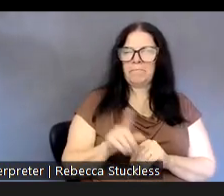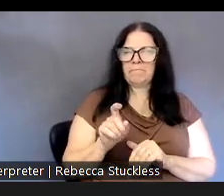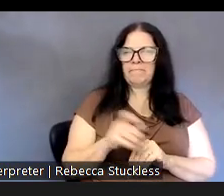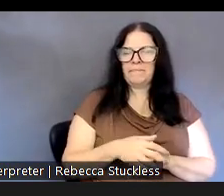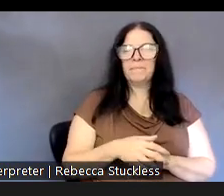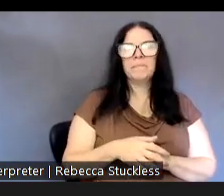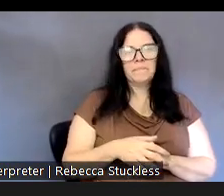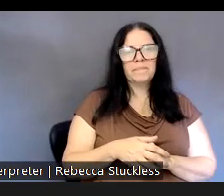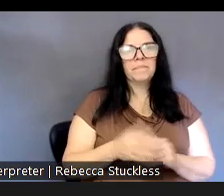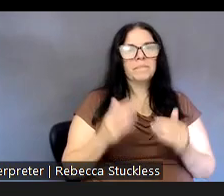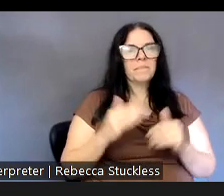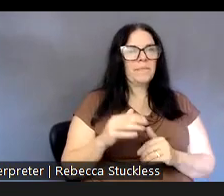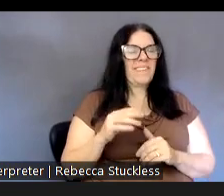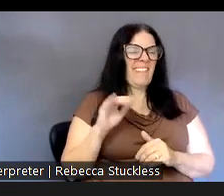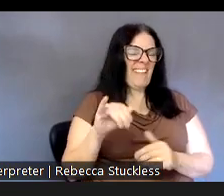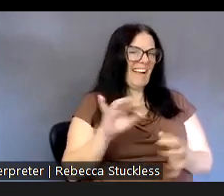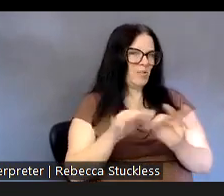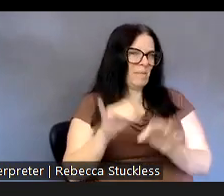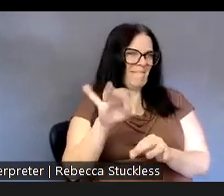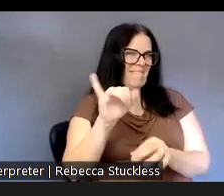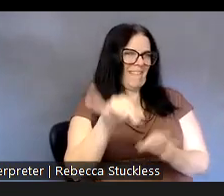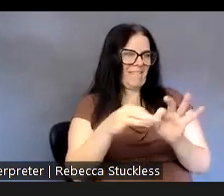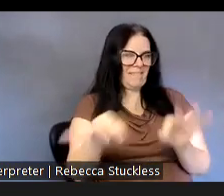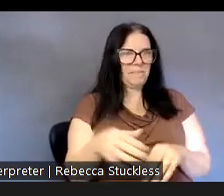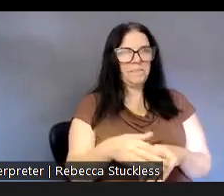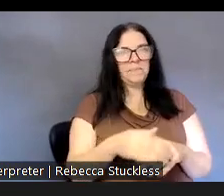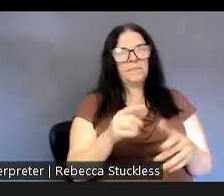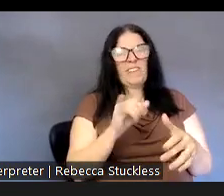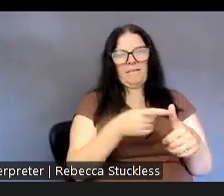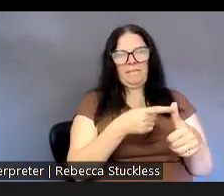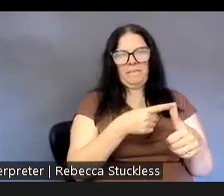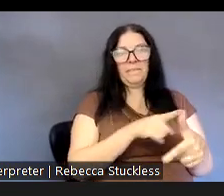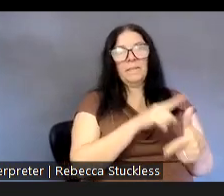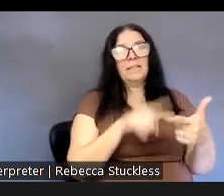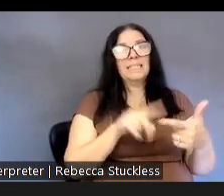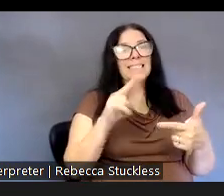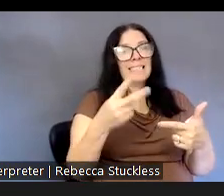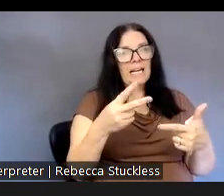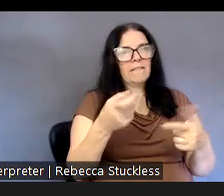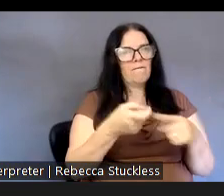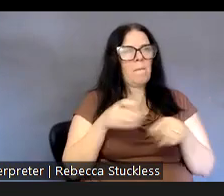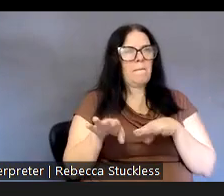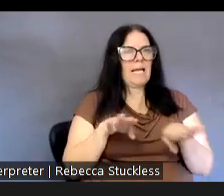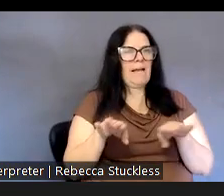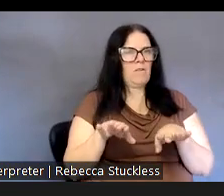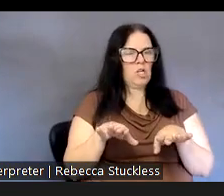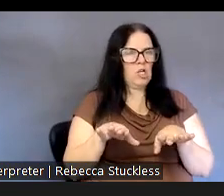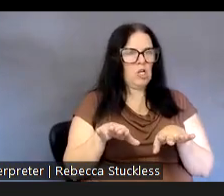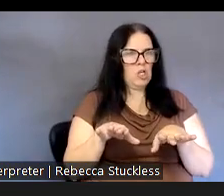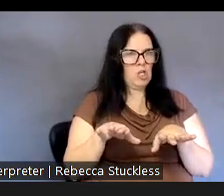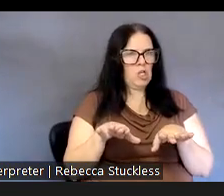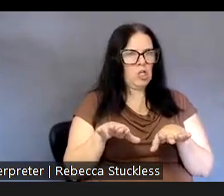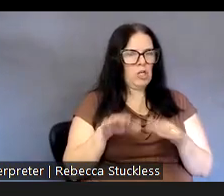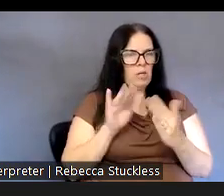The second force came out of the behaviorist movement and placed much more emphasis